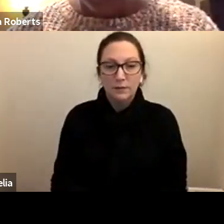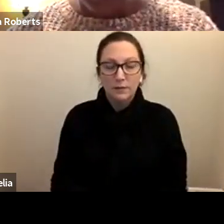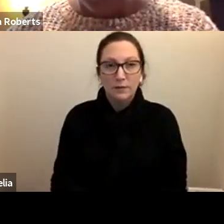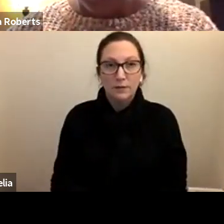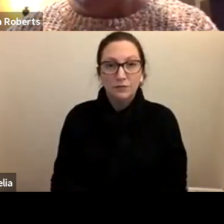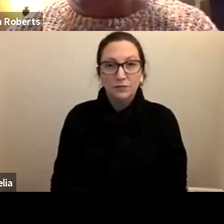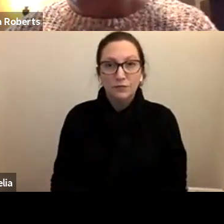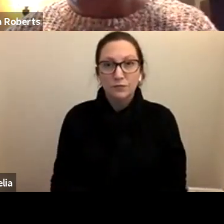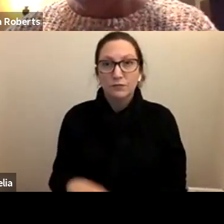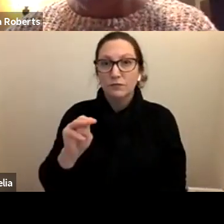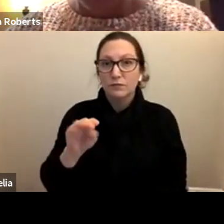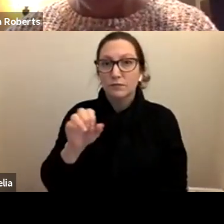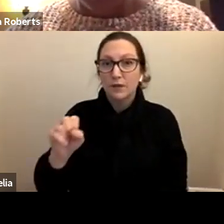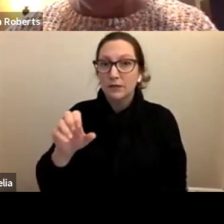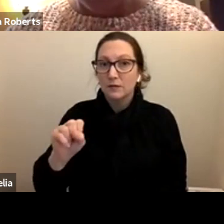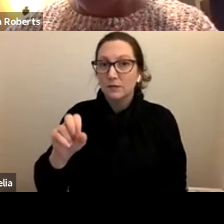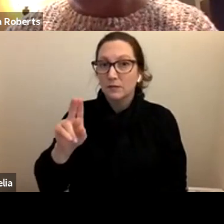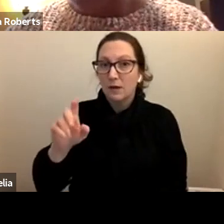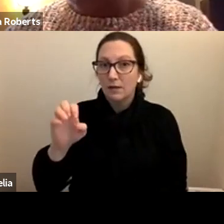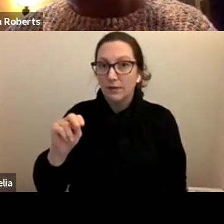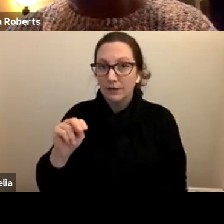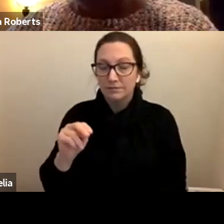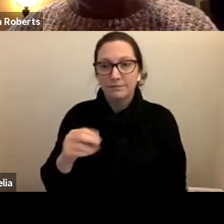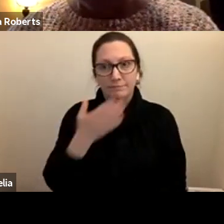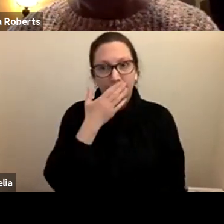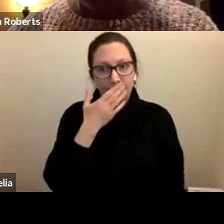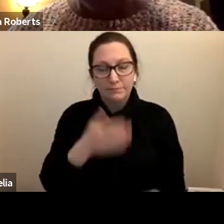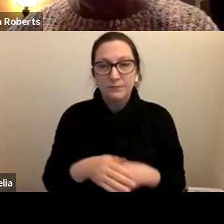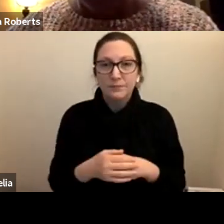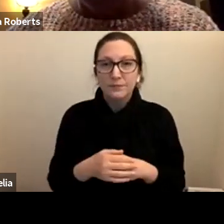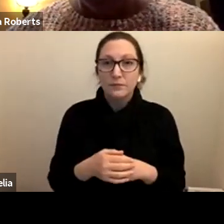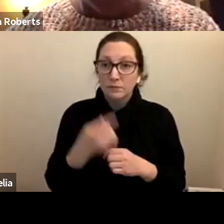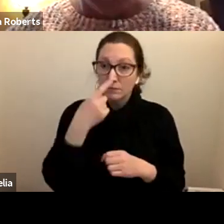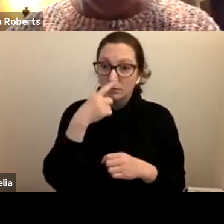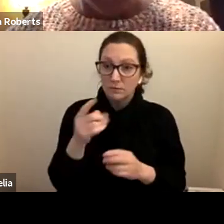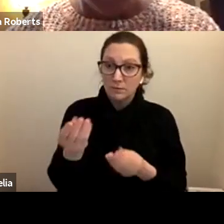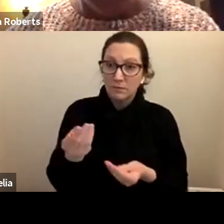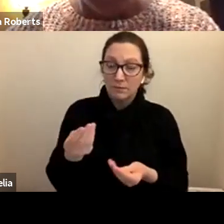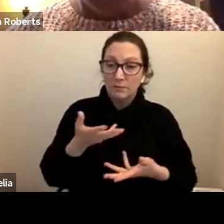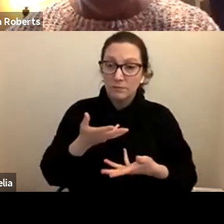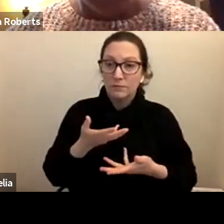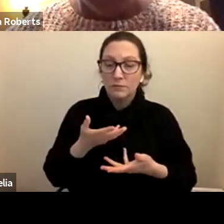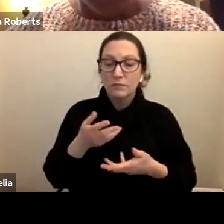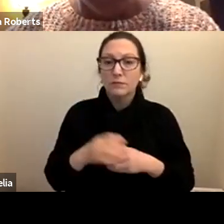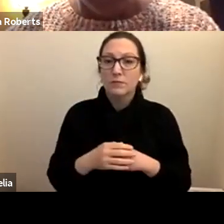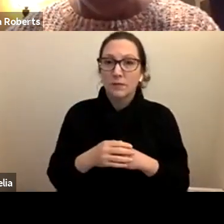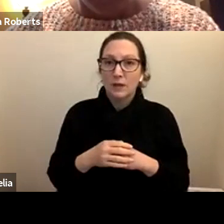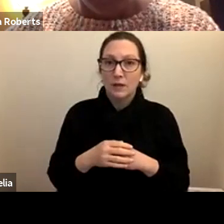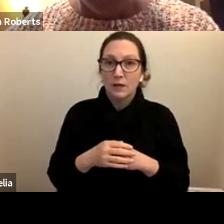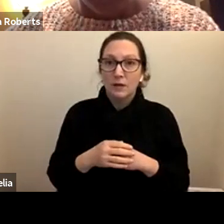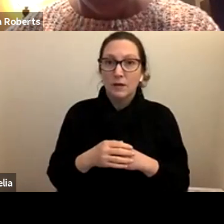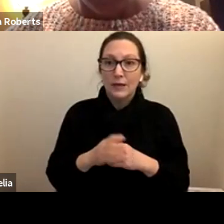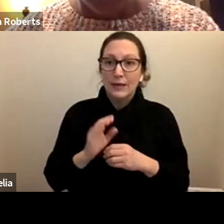I appreciate that. Actually, could you please let me know if this is going